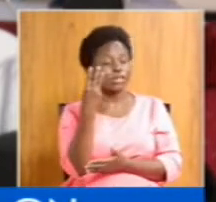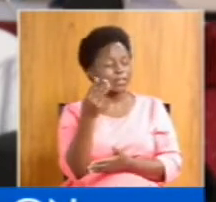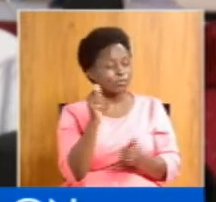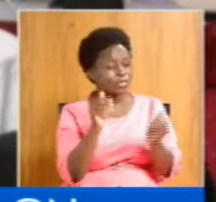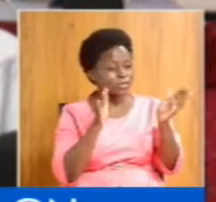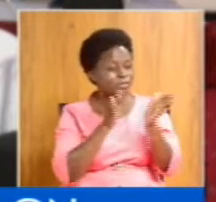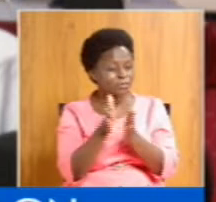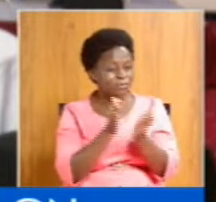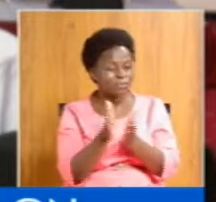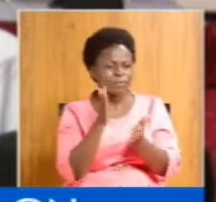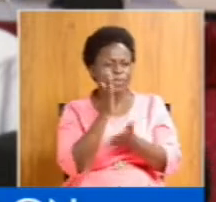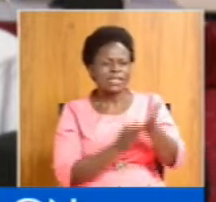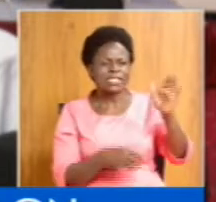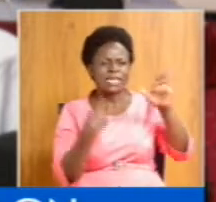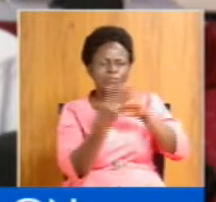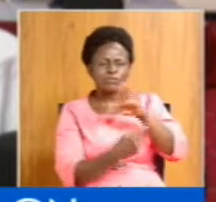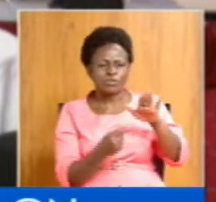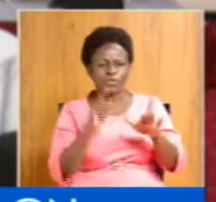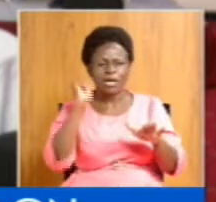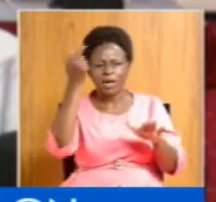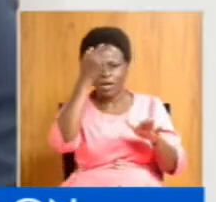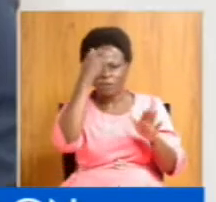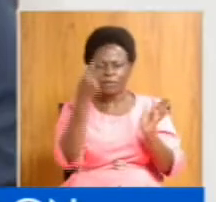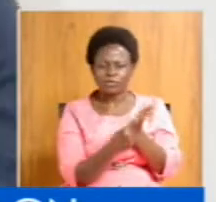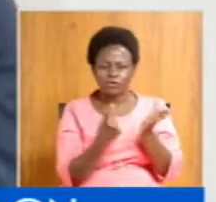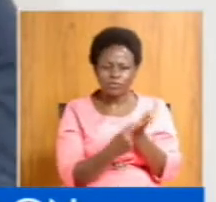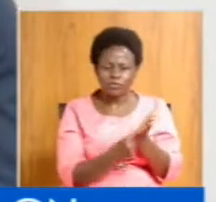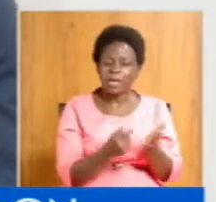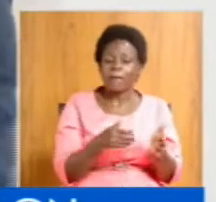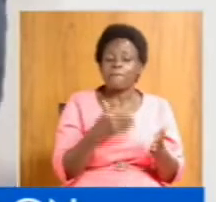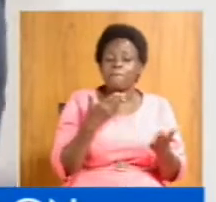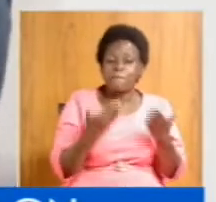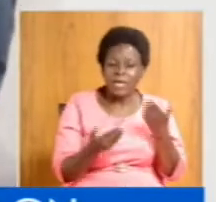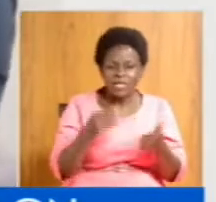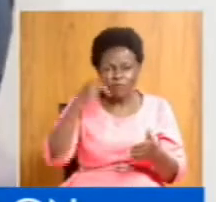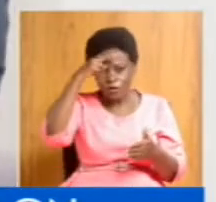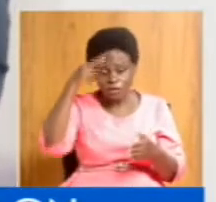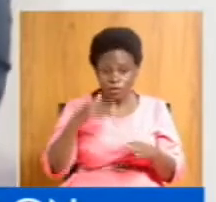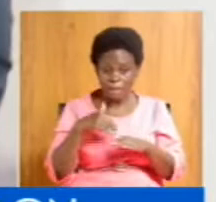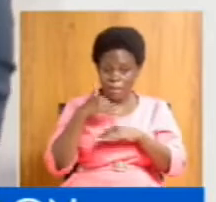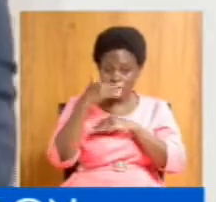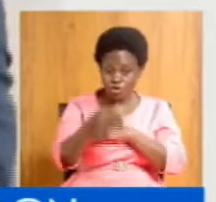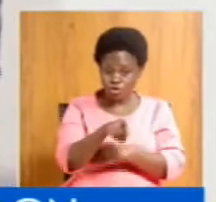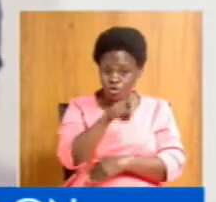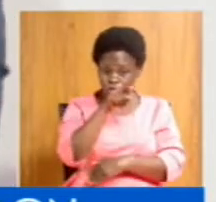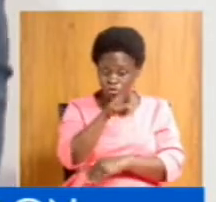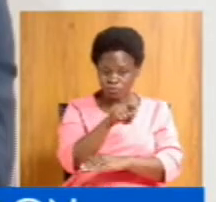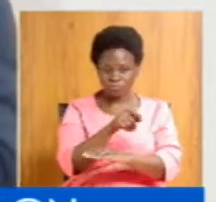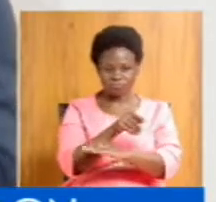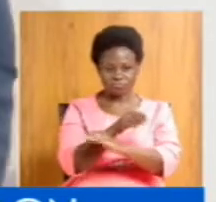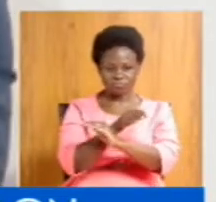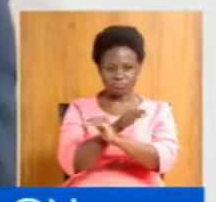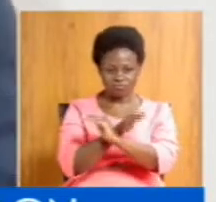prescribes that in some situations, the government of Uganda may, for reasons beyond you, restrict